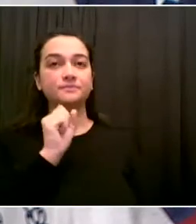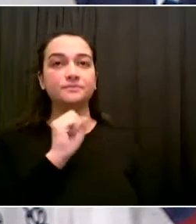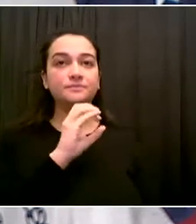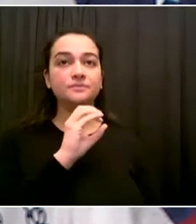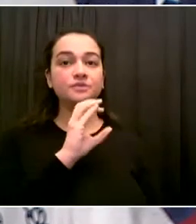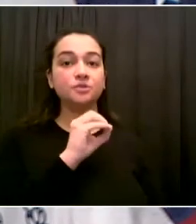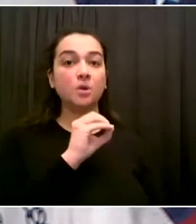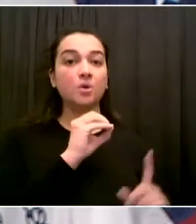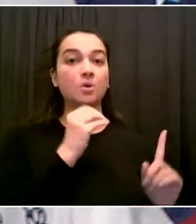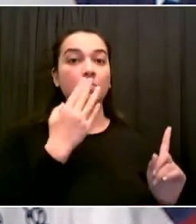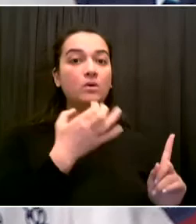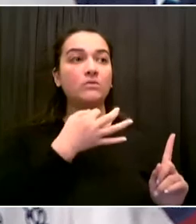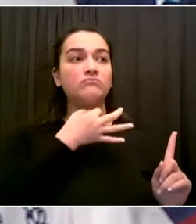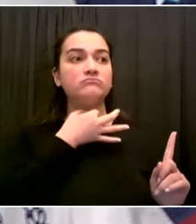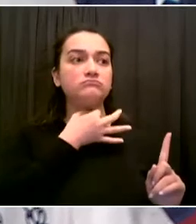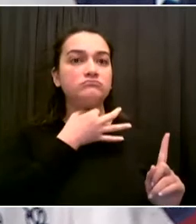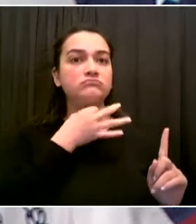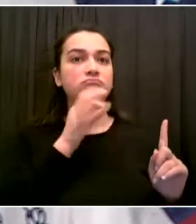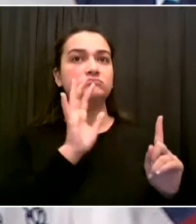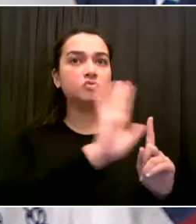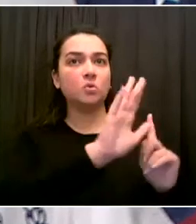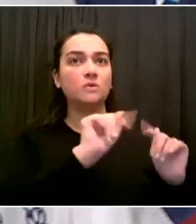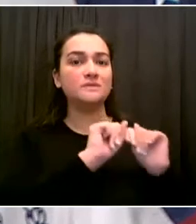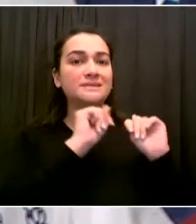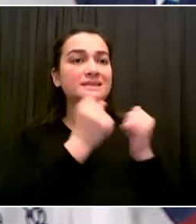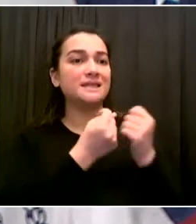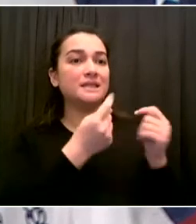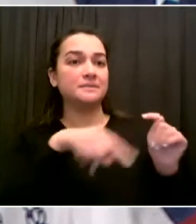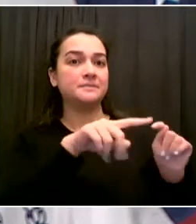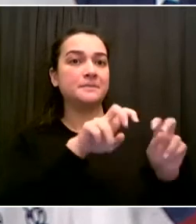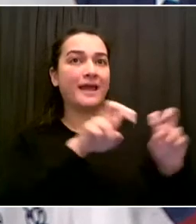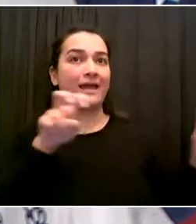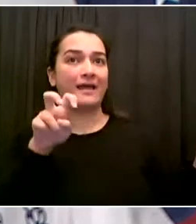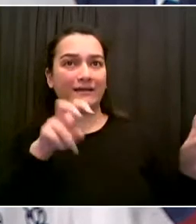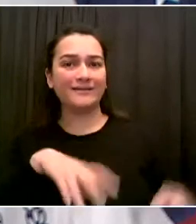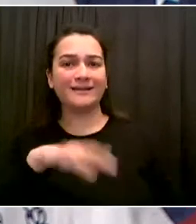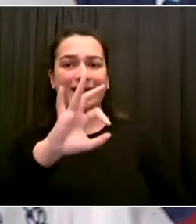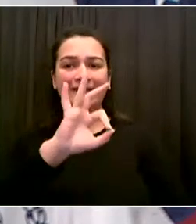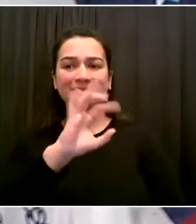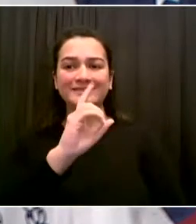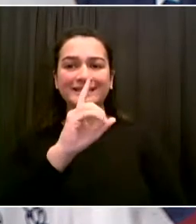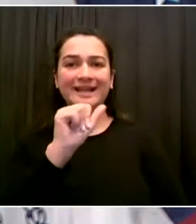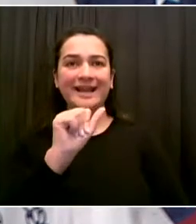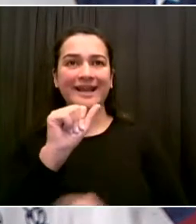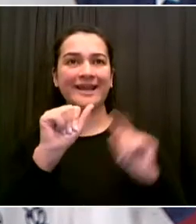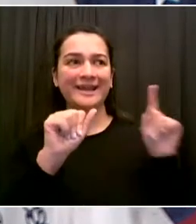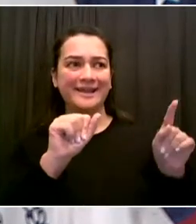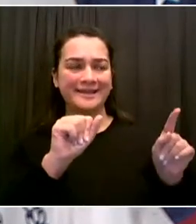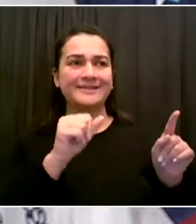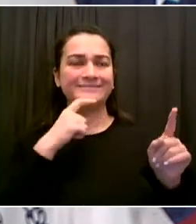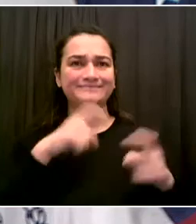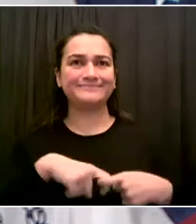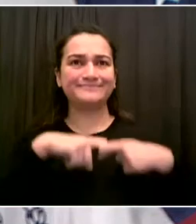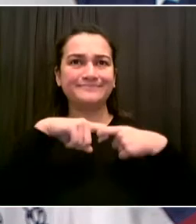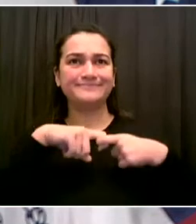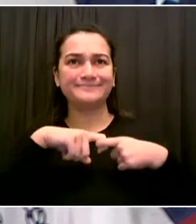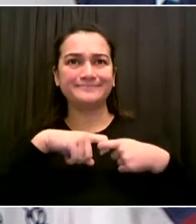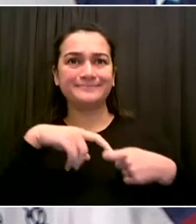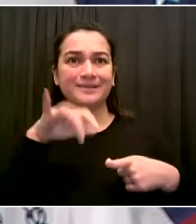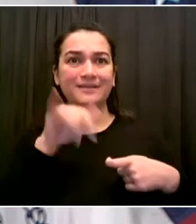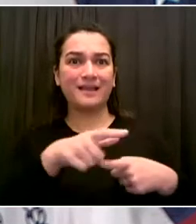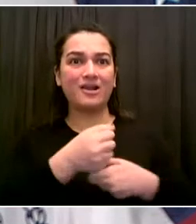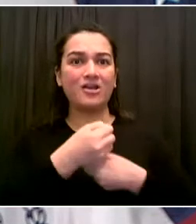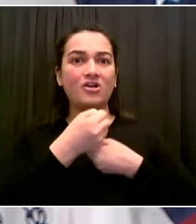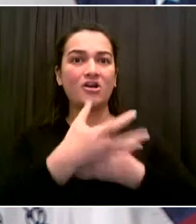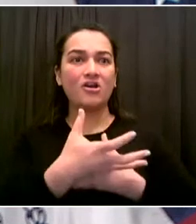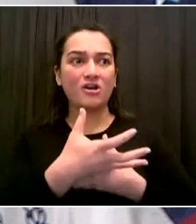pause Johnson & Johnson might do more harm than good, in the sense that, first of all, if you consider the 6 cases